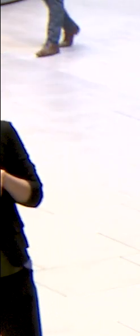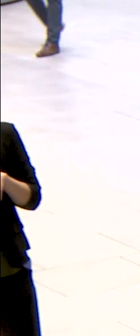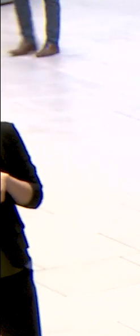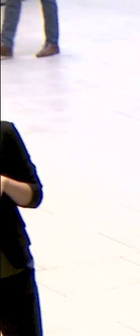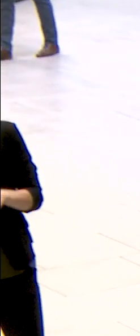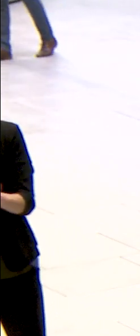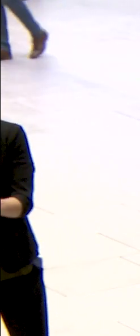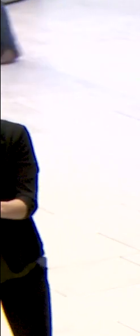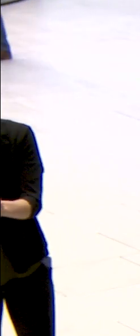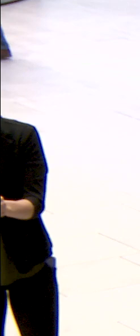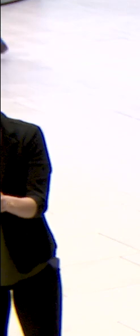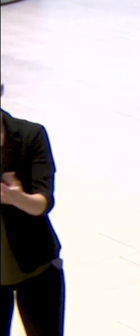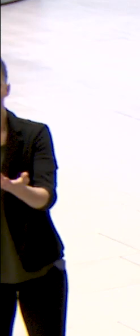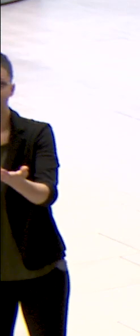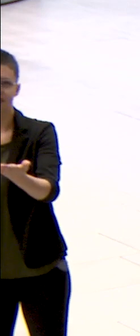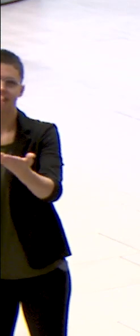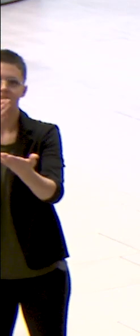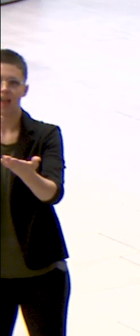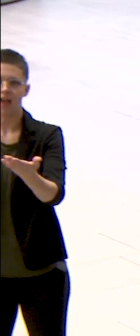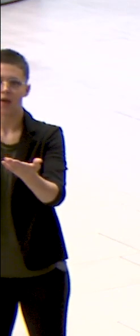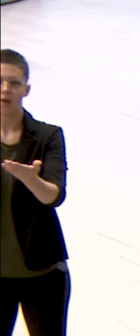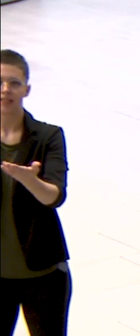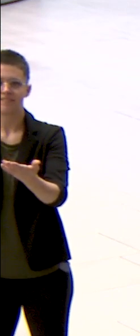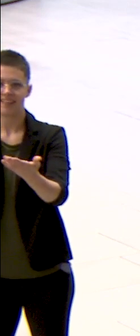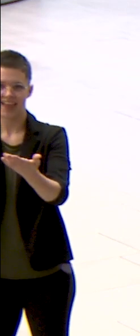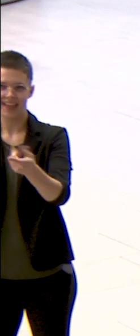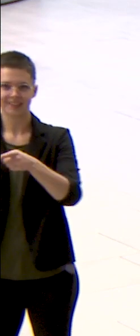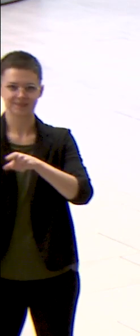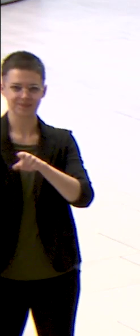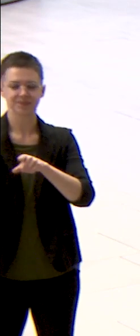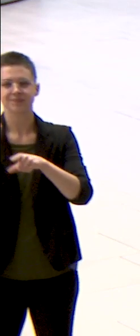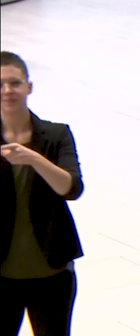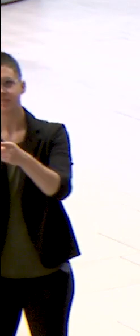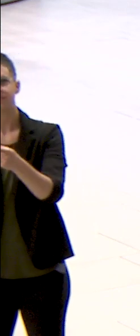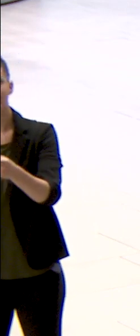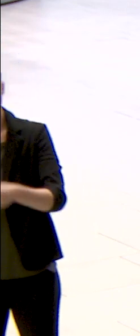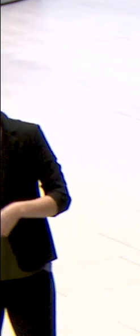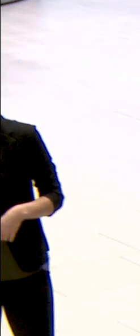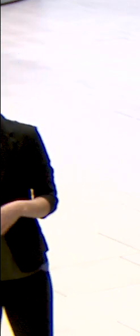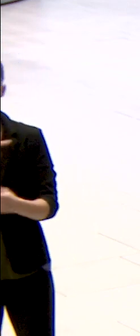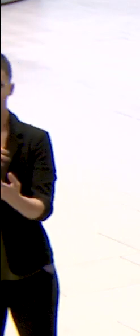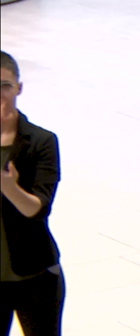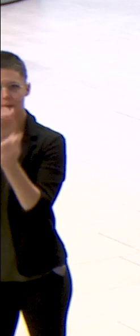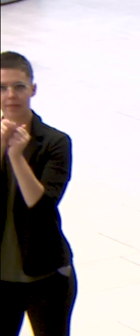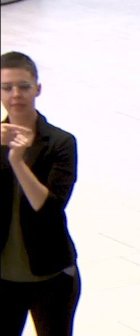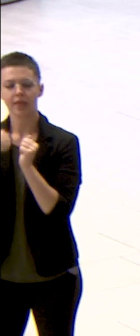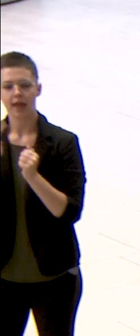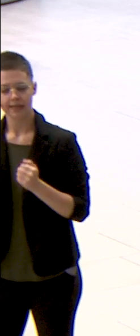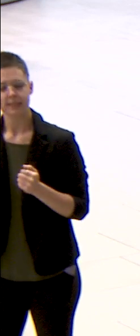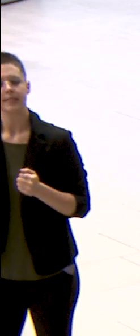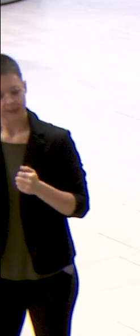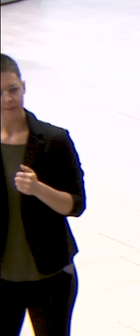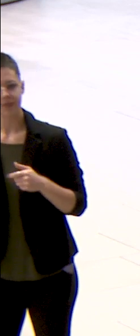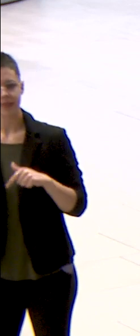that's why I thank God for, like, Olivia over in the back, because she was like, yeah, like, once I spoke to her, I was convinced that this